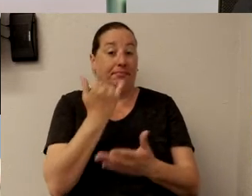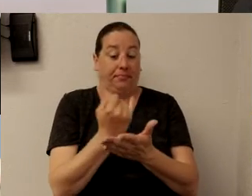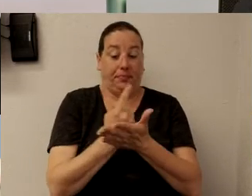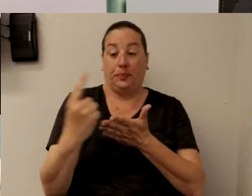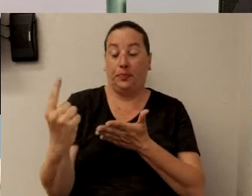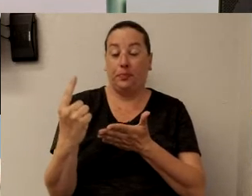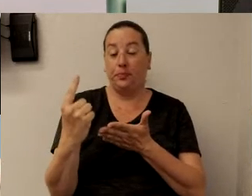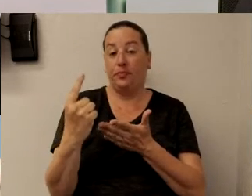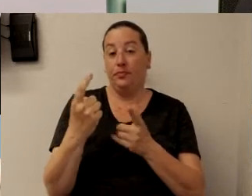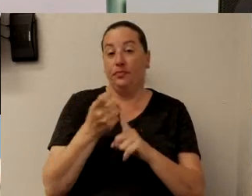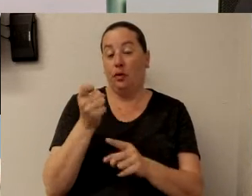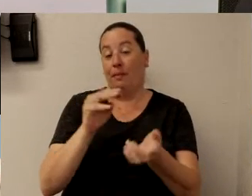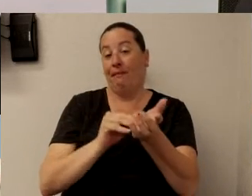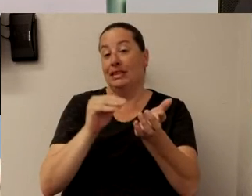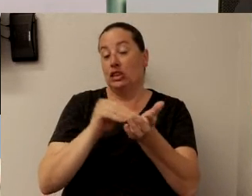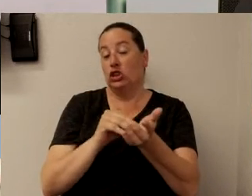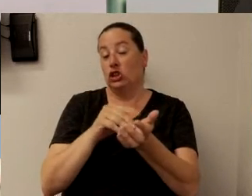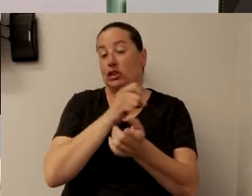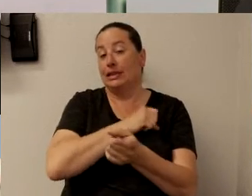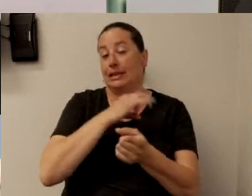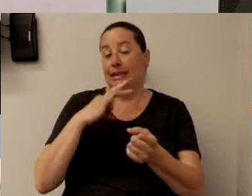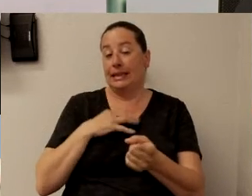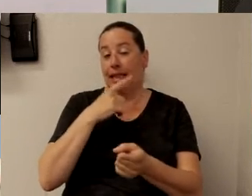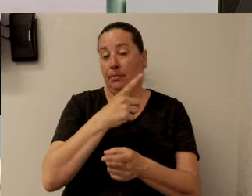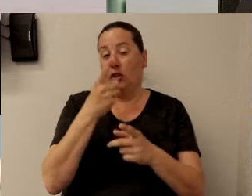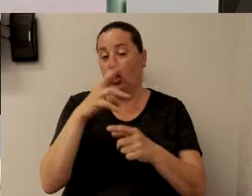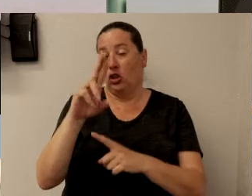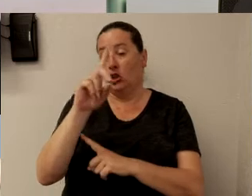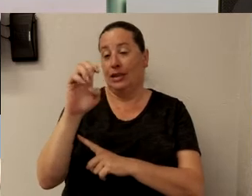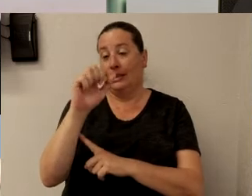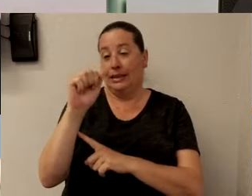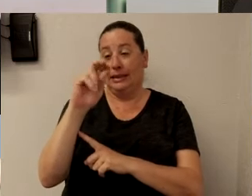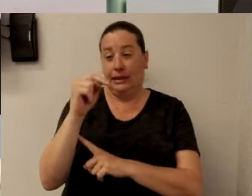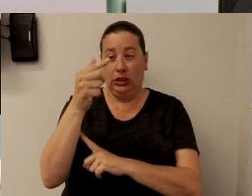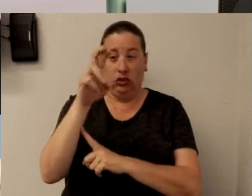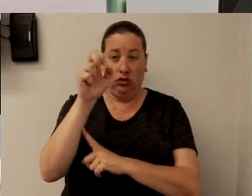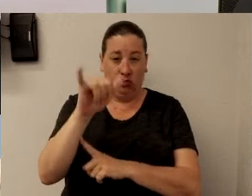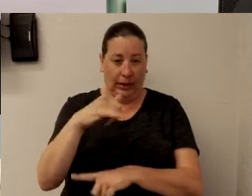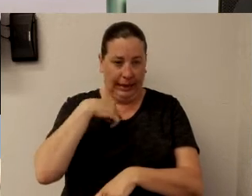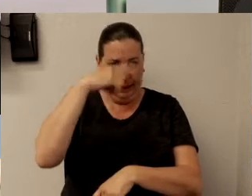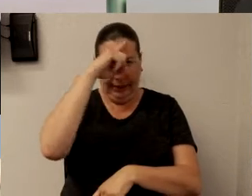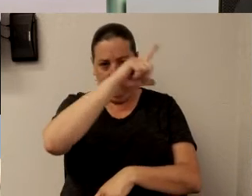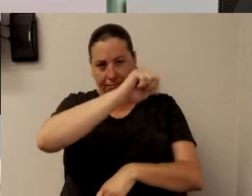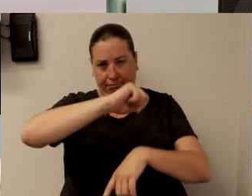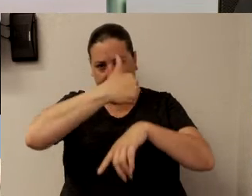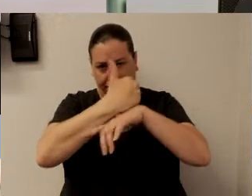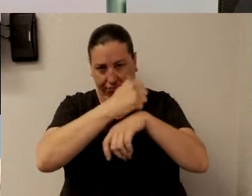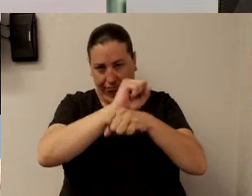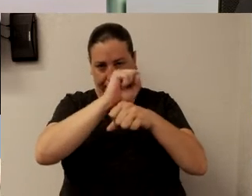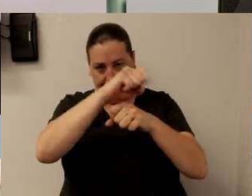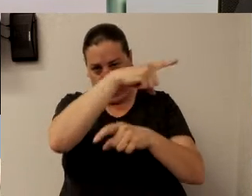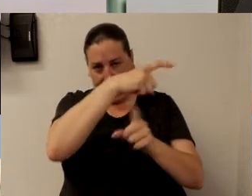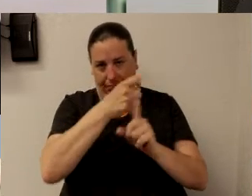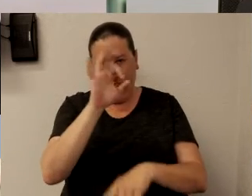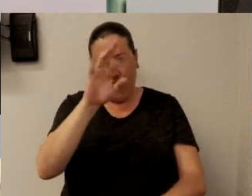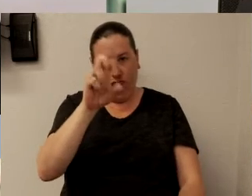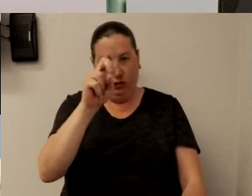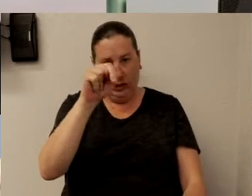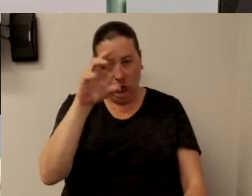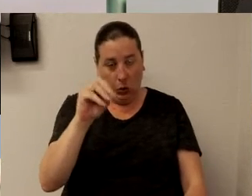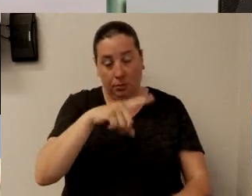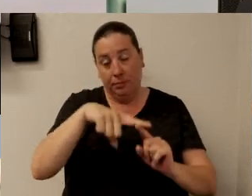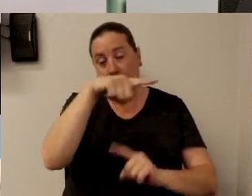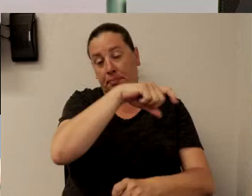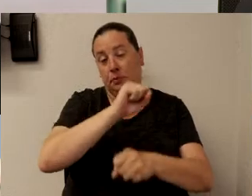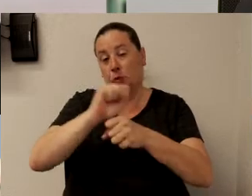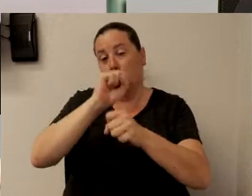staff, Dr. Dingra. He's a nephrologist. I think he's based out of Fresno, but he has been working with St. Agnes